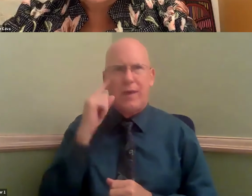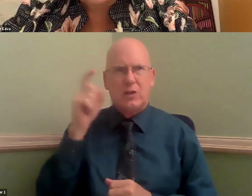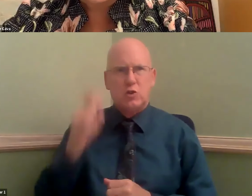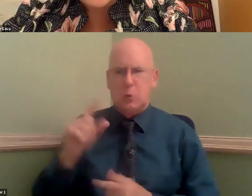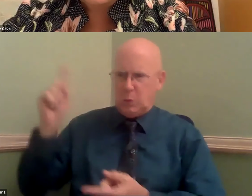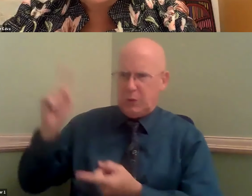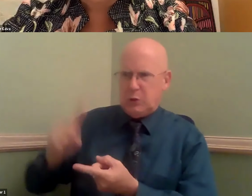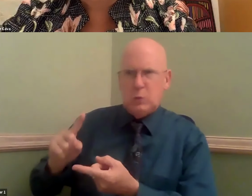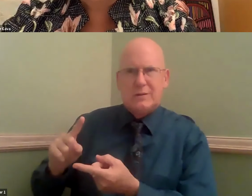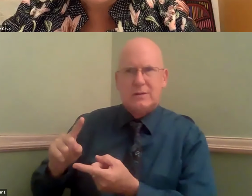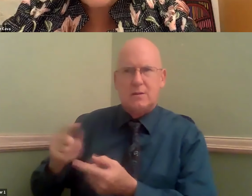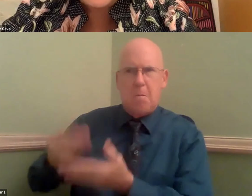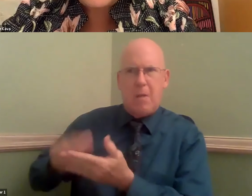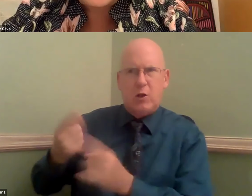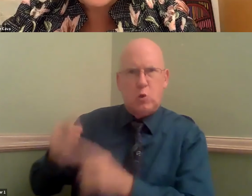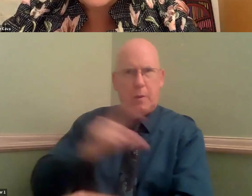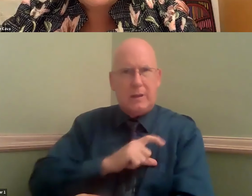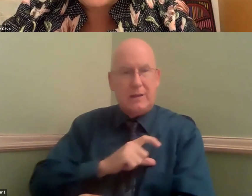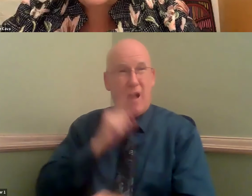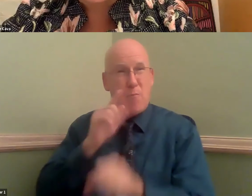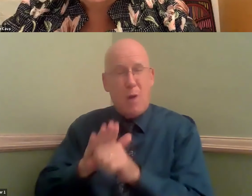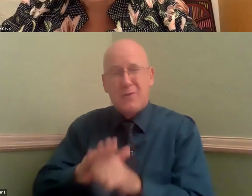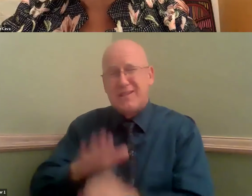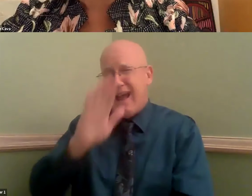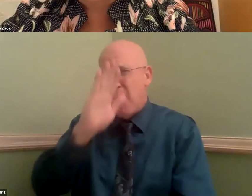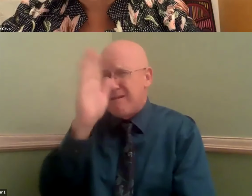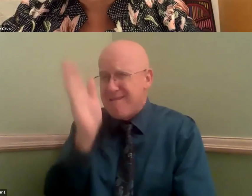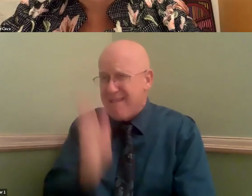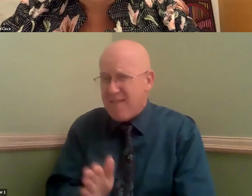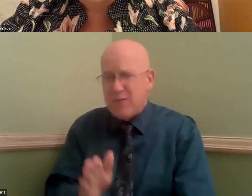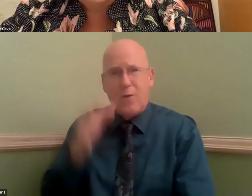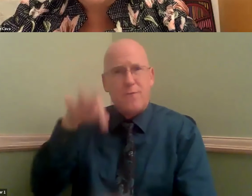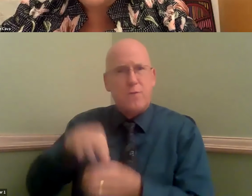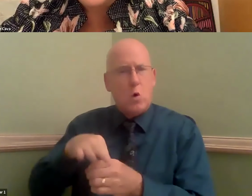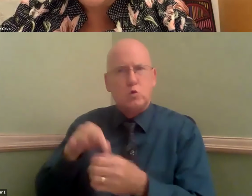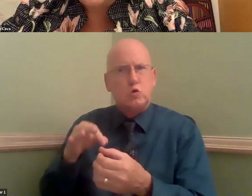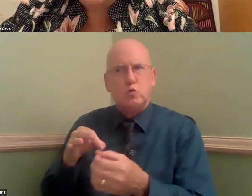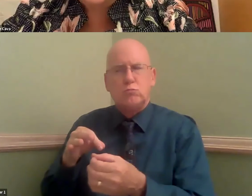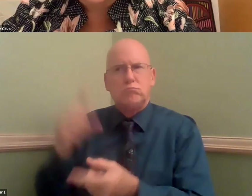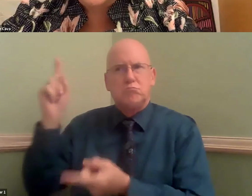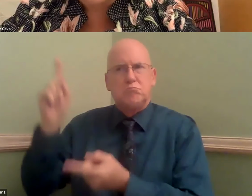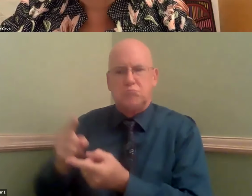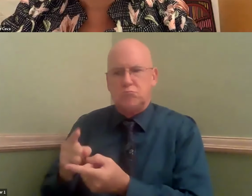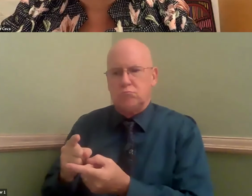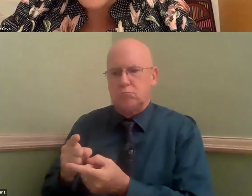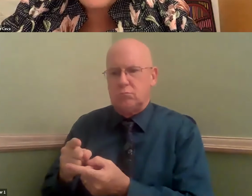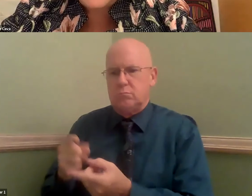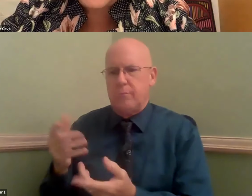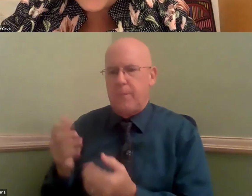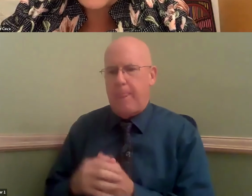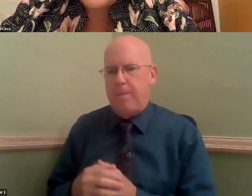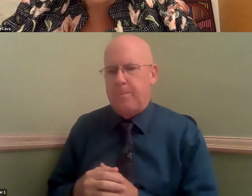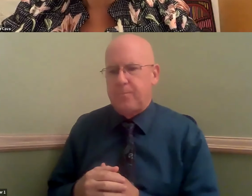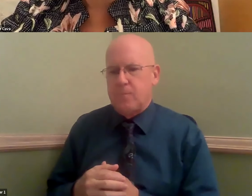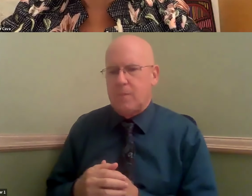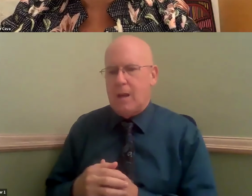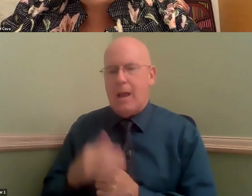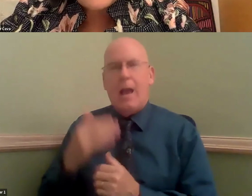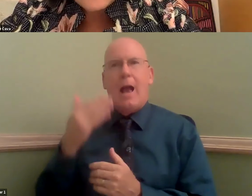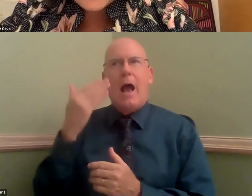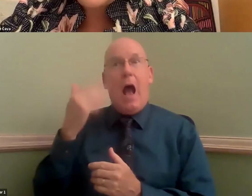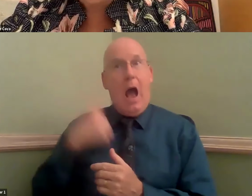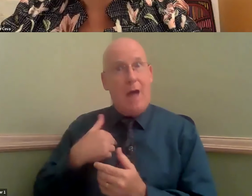voted a single time and have pledged never to vote to defund those budgets. They've increased every year with my support. In fact, I've lobbied for more.